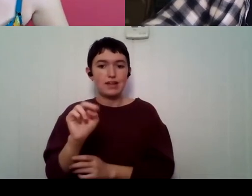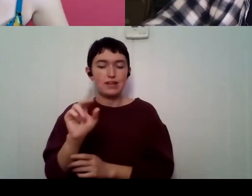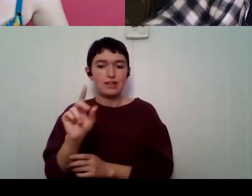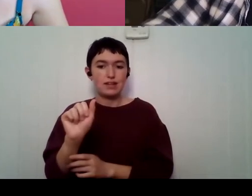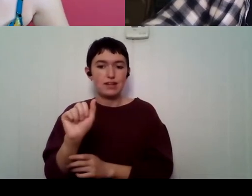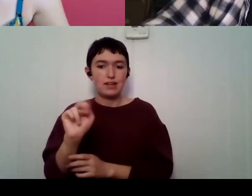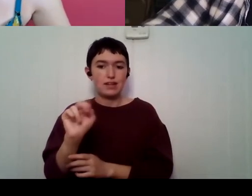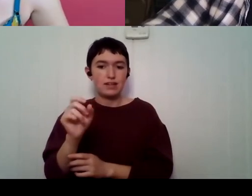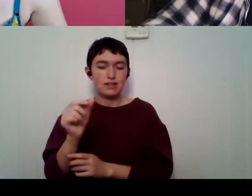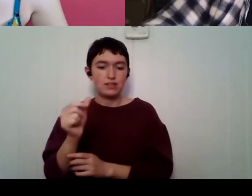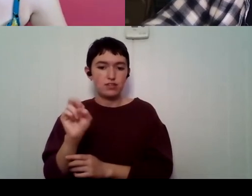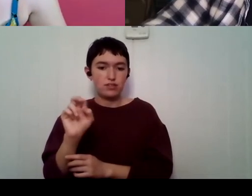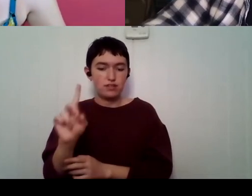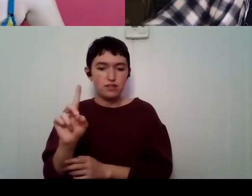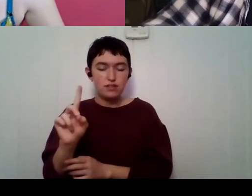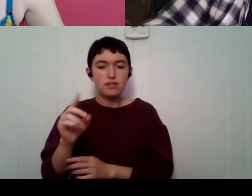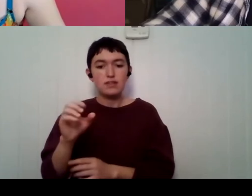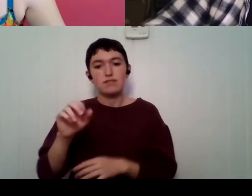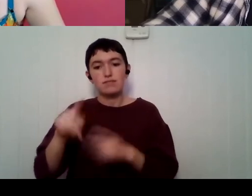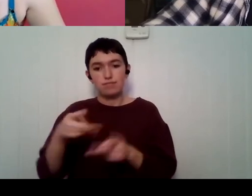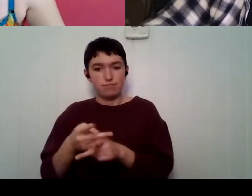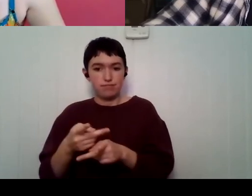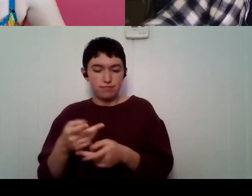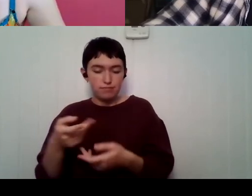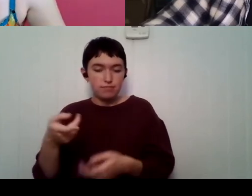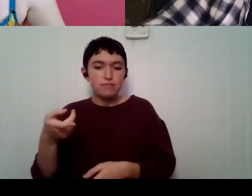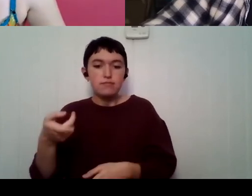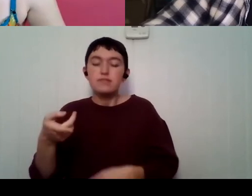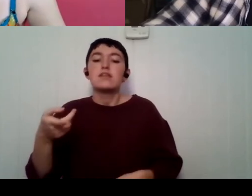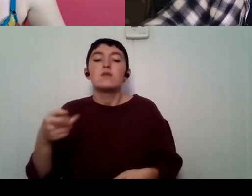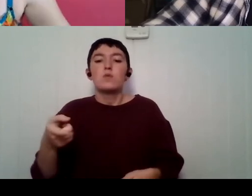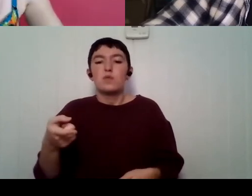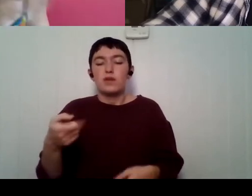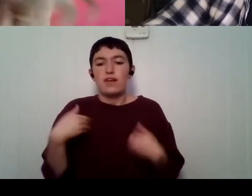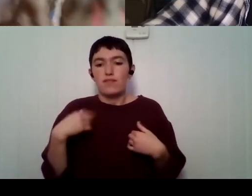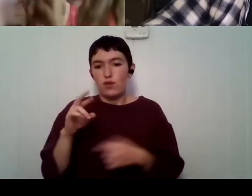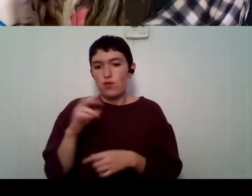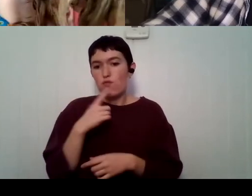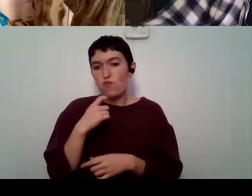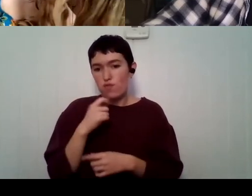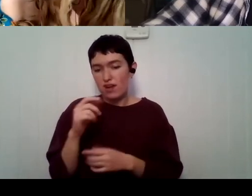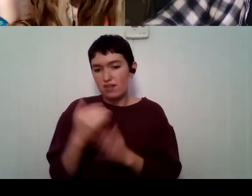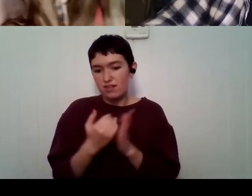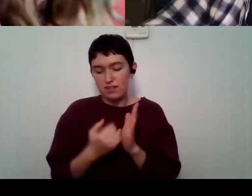God, they're in big trouble. And unfortunately, one of the biggest ones that is at risk is,